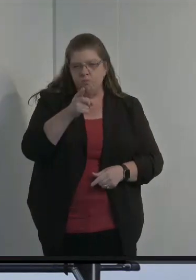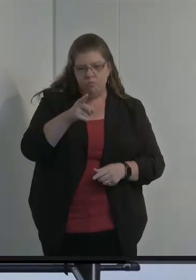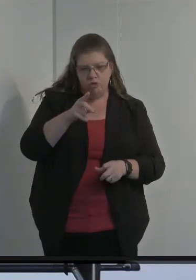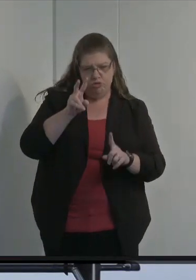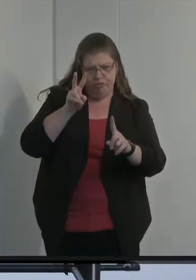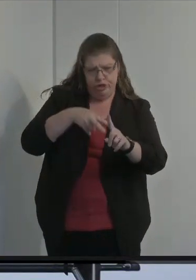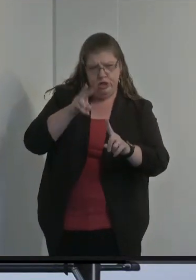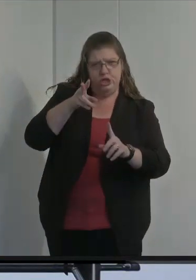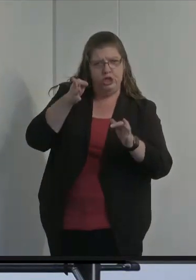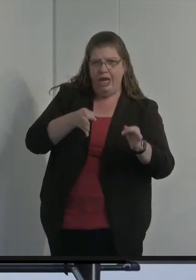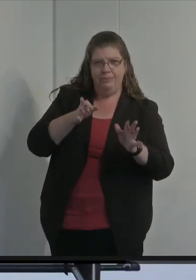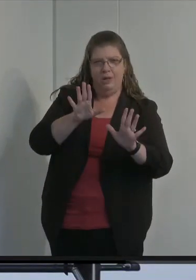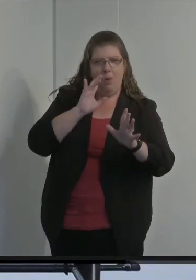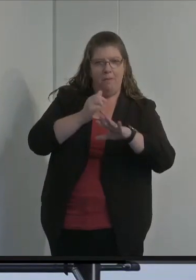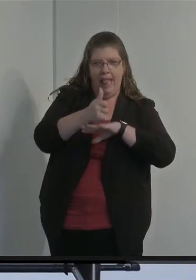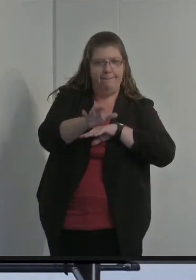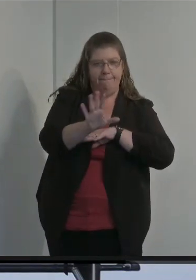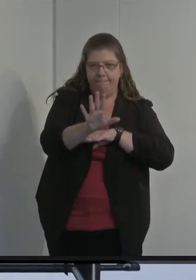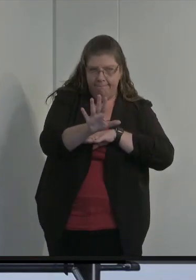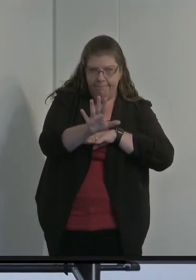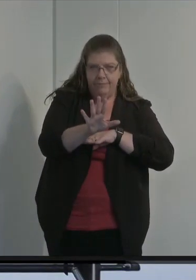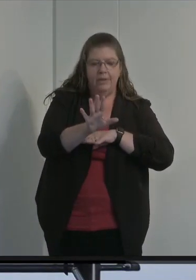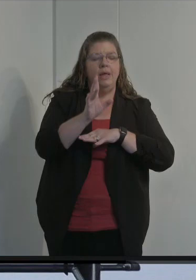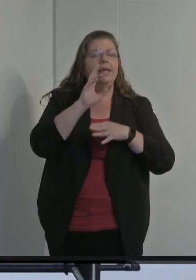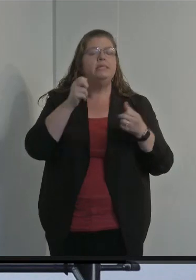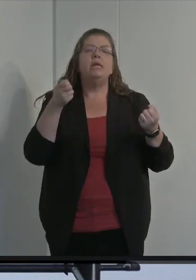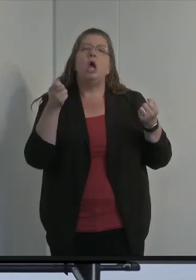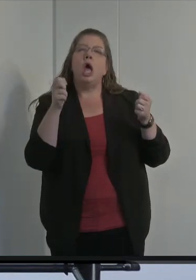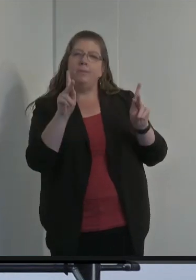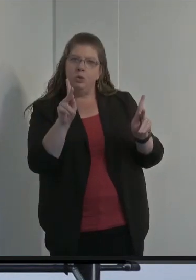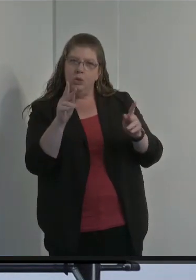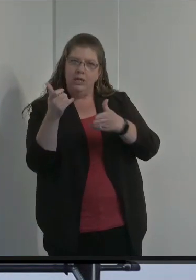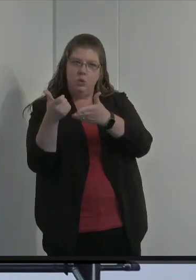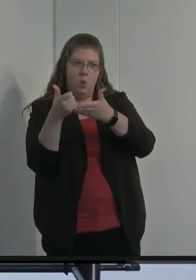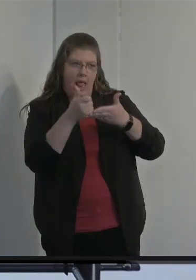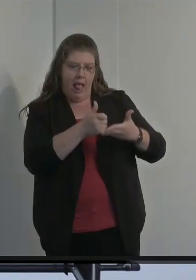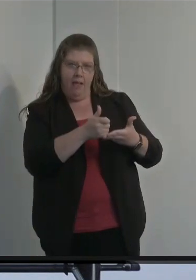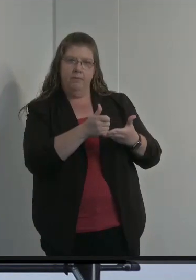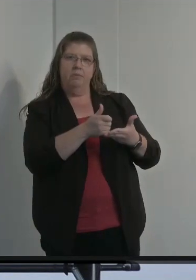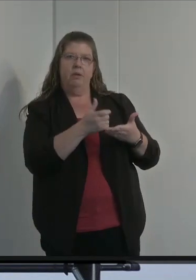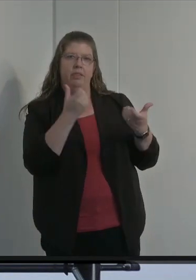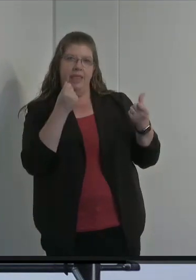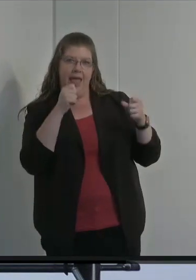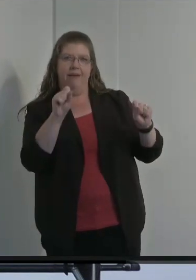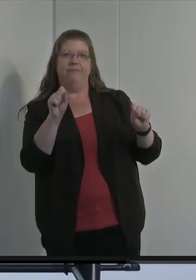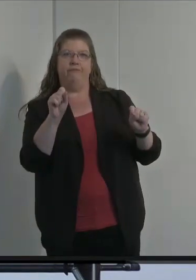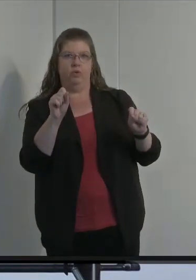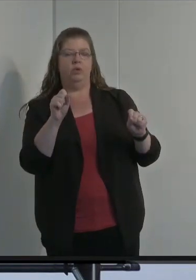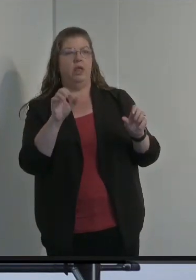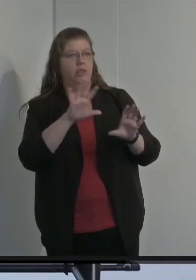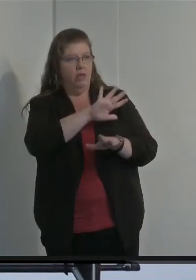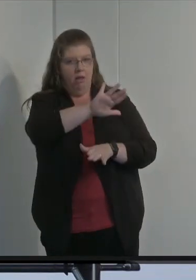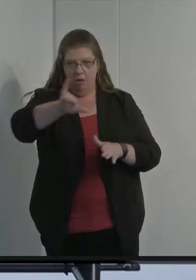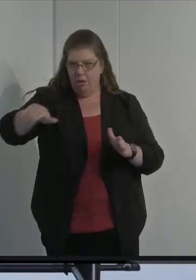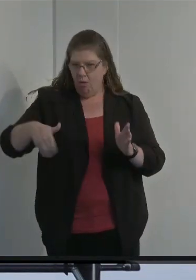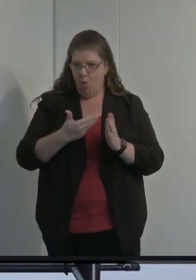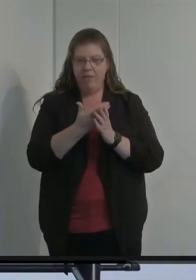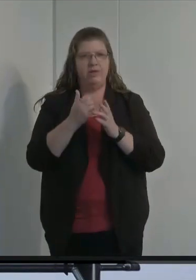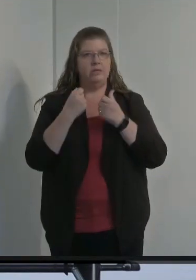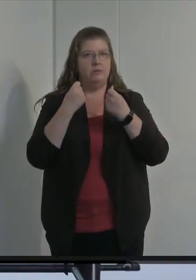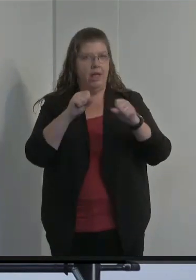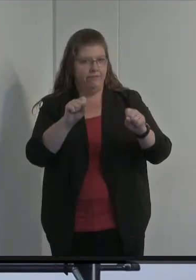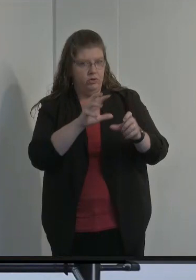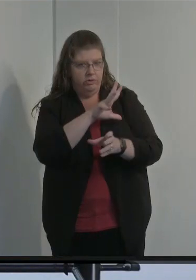judgment or blame. This is an opportunity to help the effort, the collective effort that we're all trying to